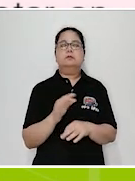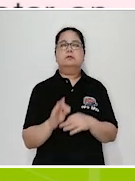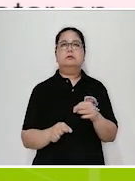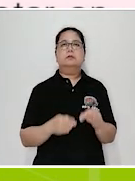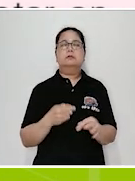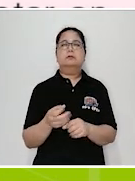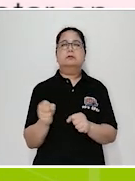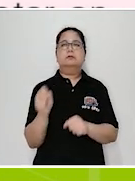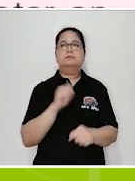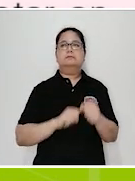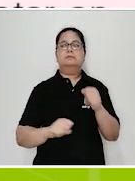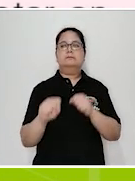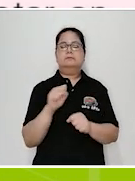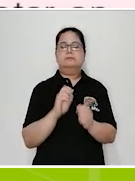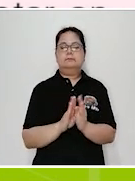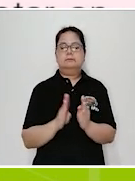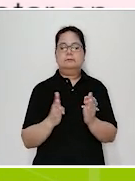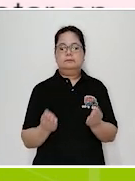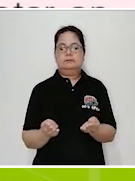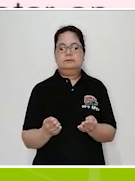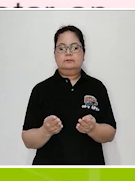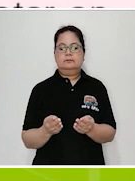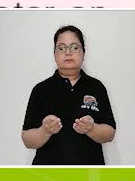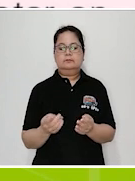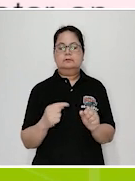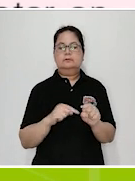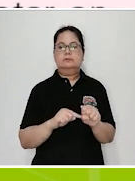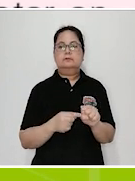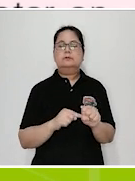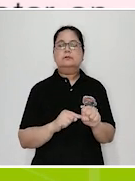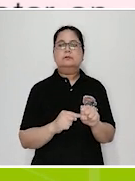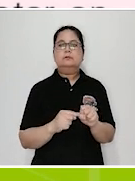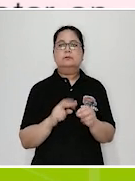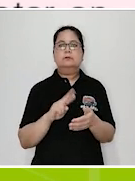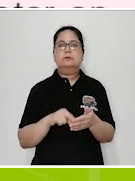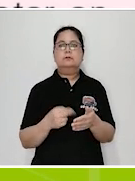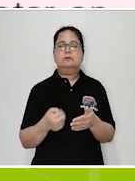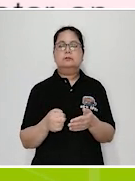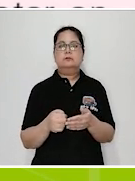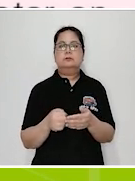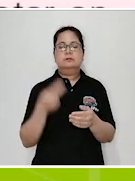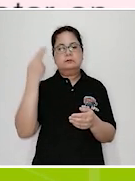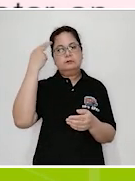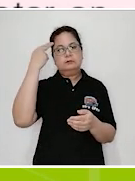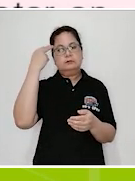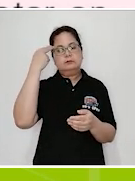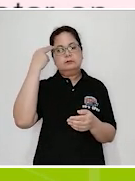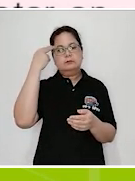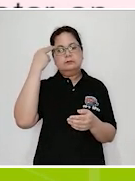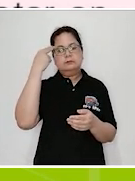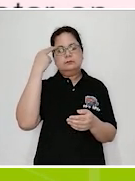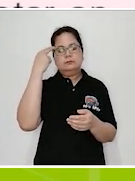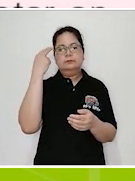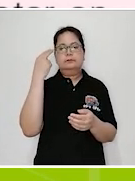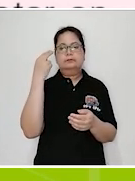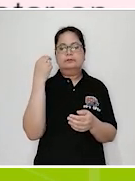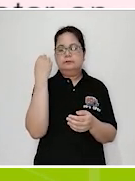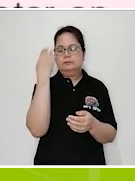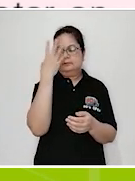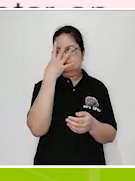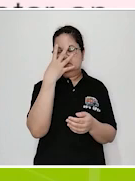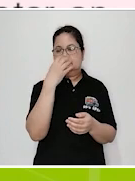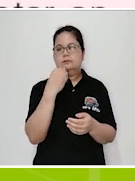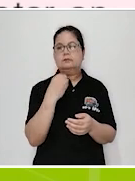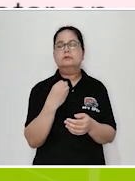her science book. She began reading it. Her head felt a little woozy,